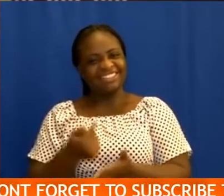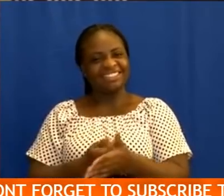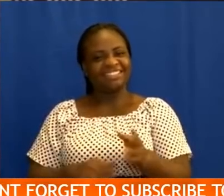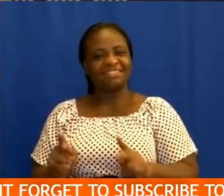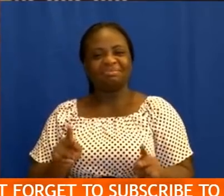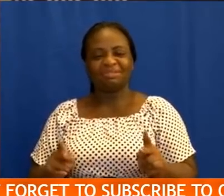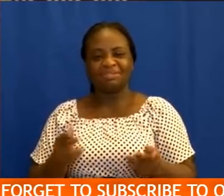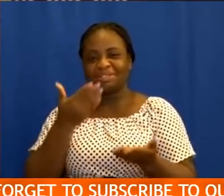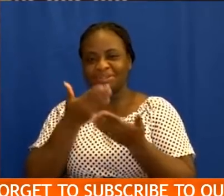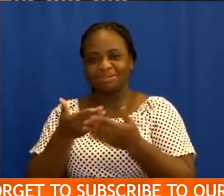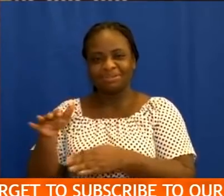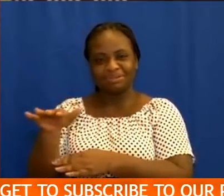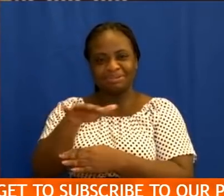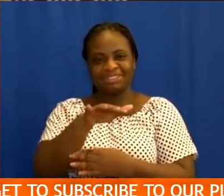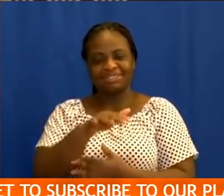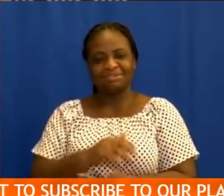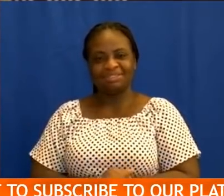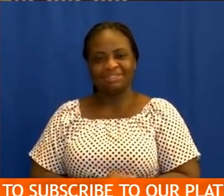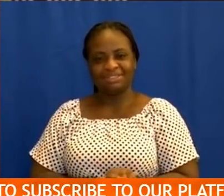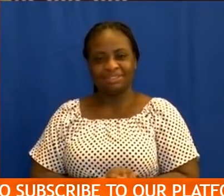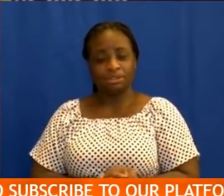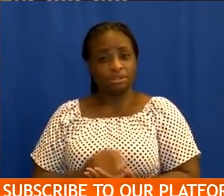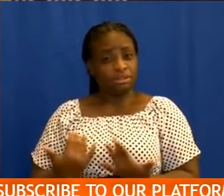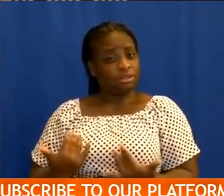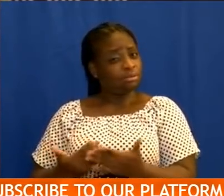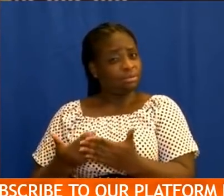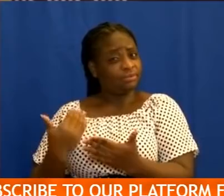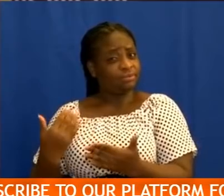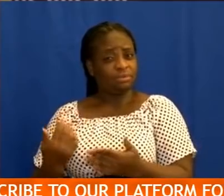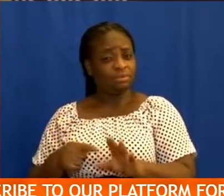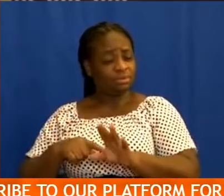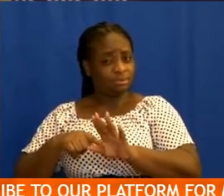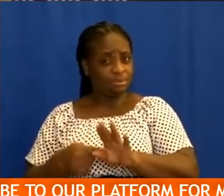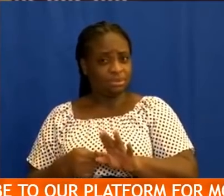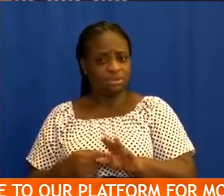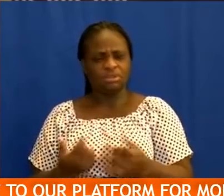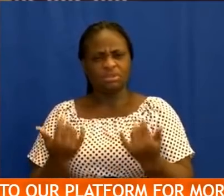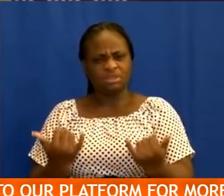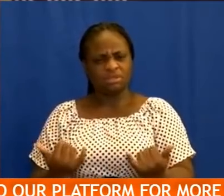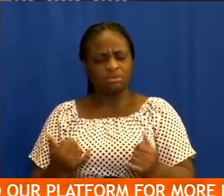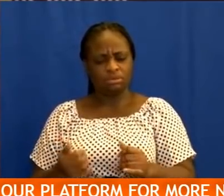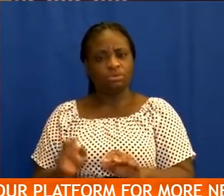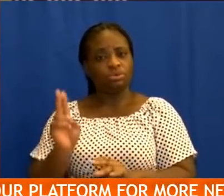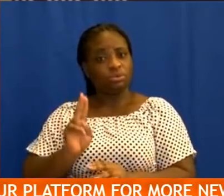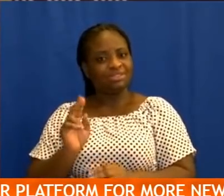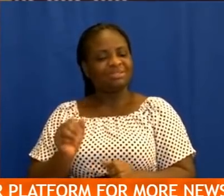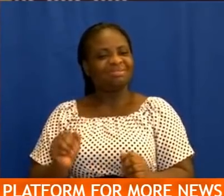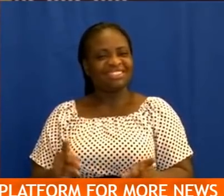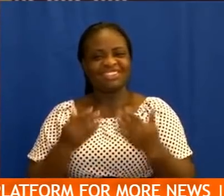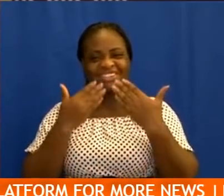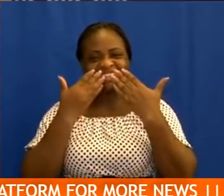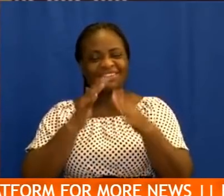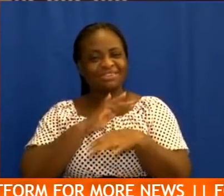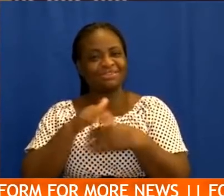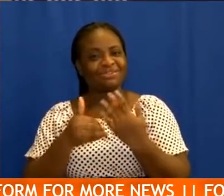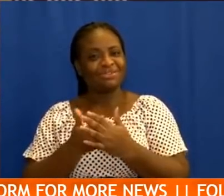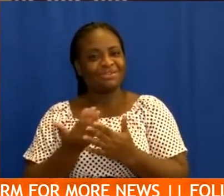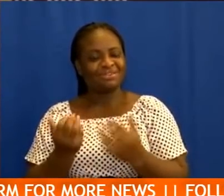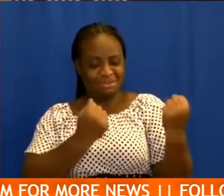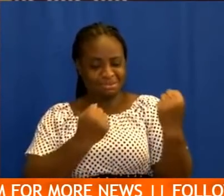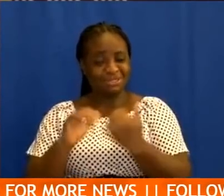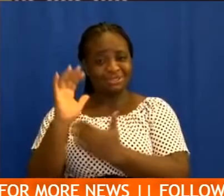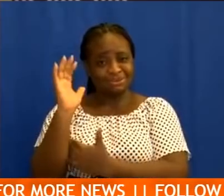share the whole address or the ababet. Isan brofo ne in seme womo no. Eme sena ne tintini ninti no. Ye pese